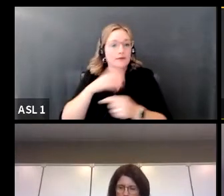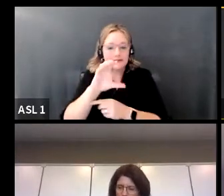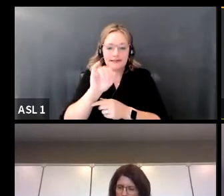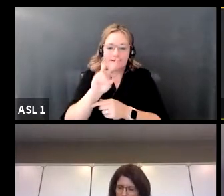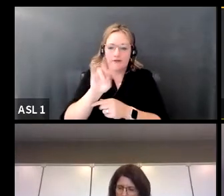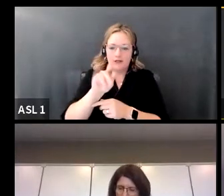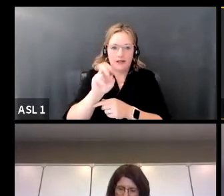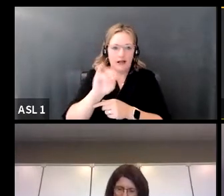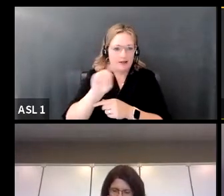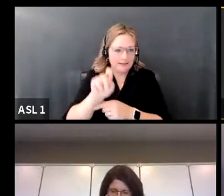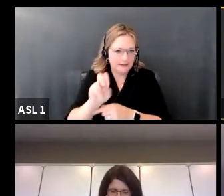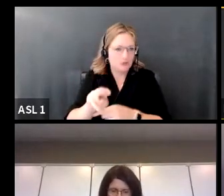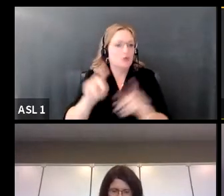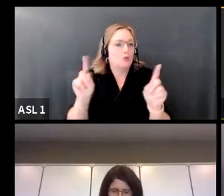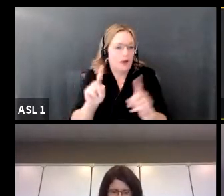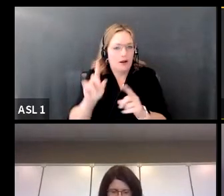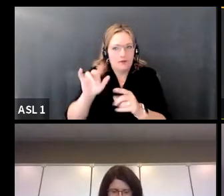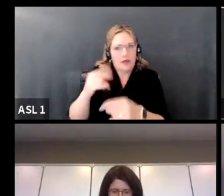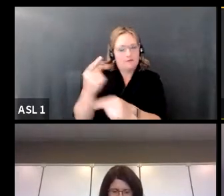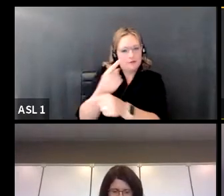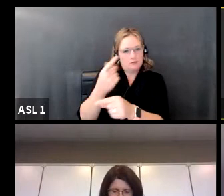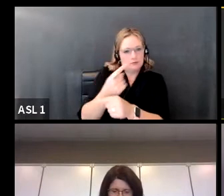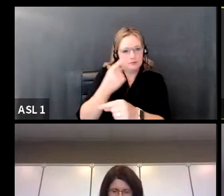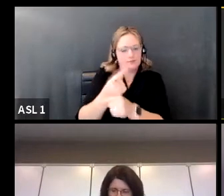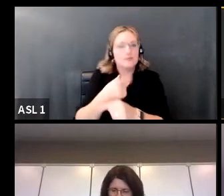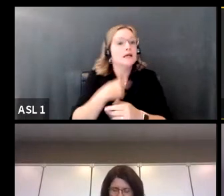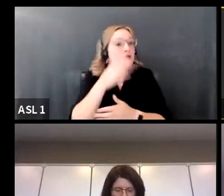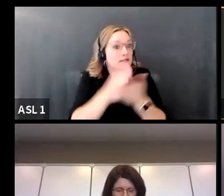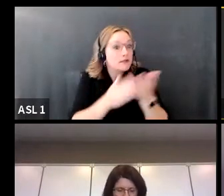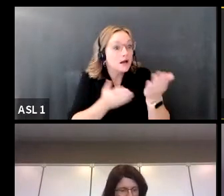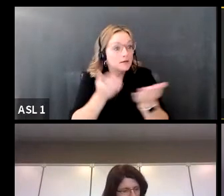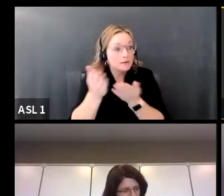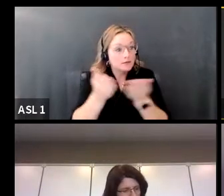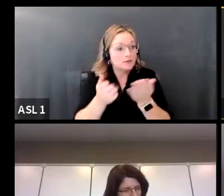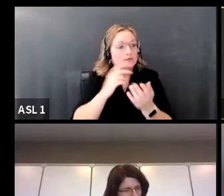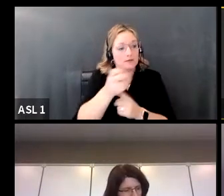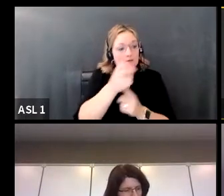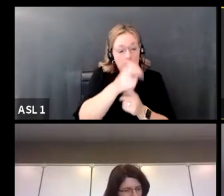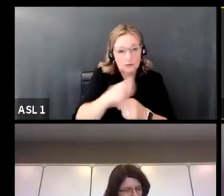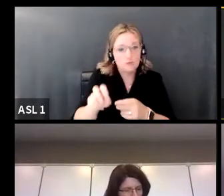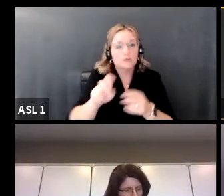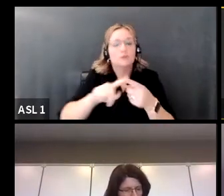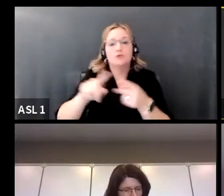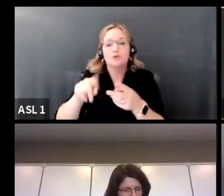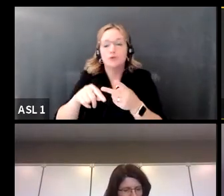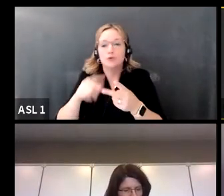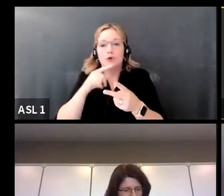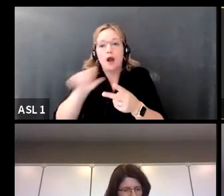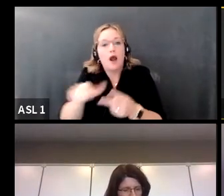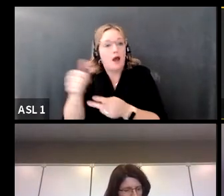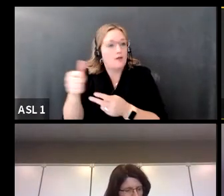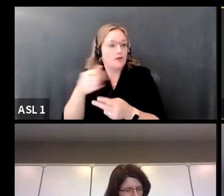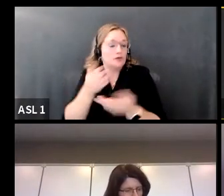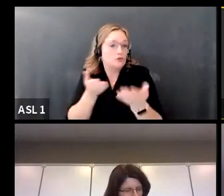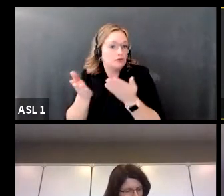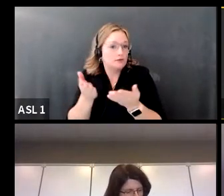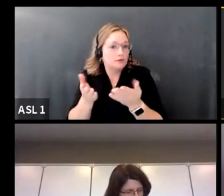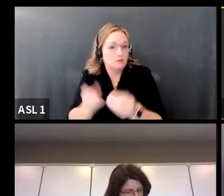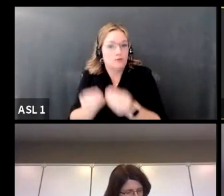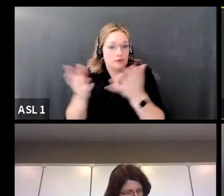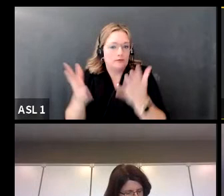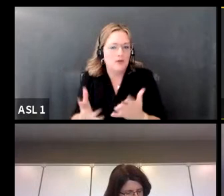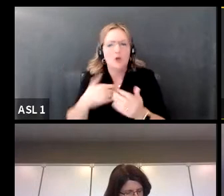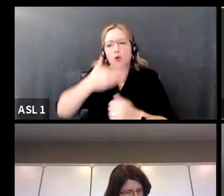sense as well as transitioning some services currently provided by the police to other service providers who are